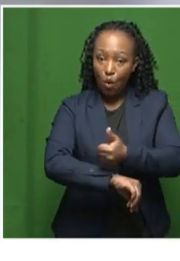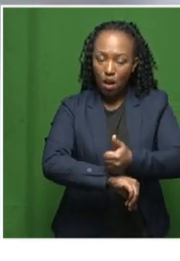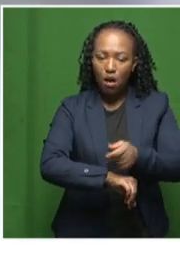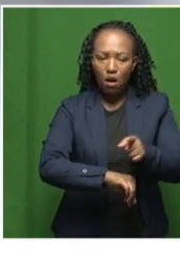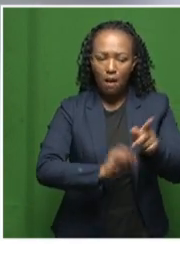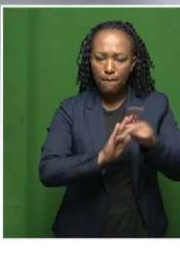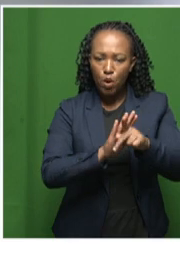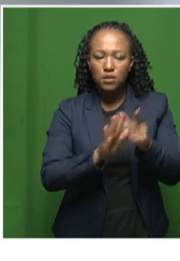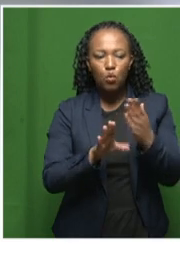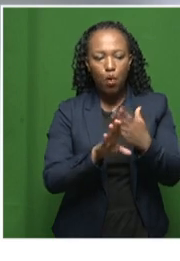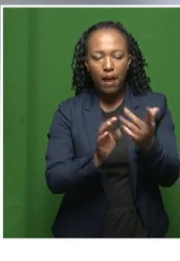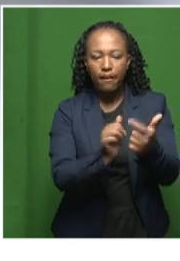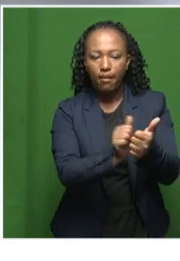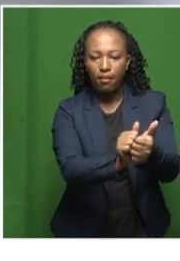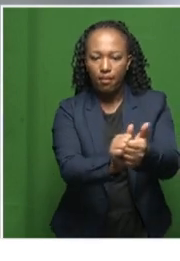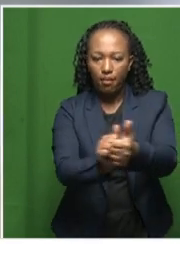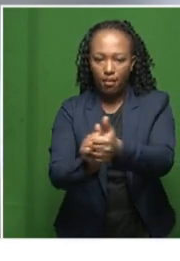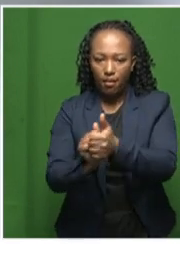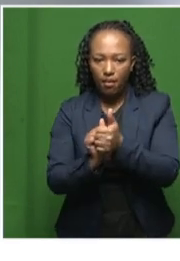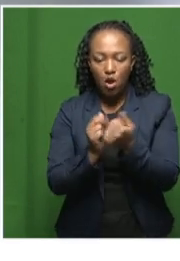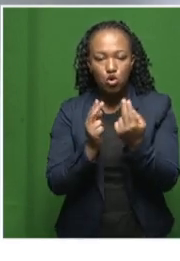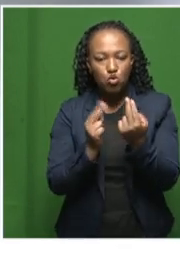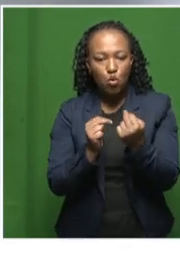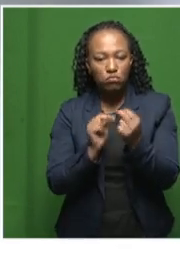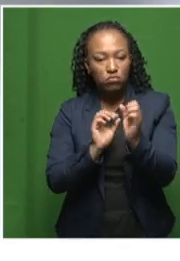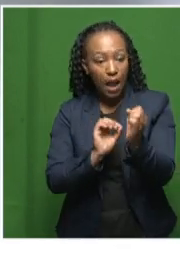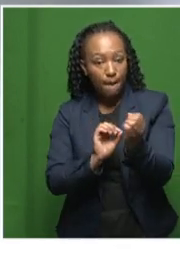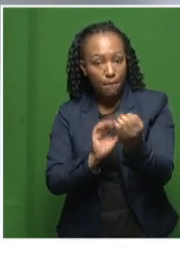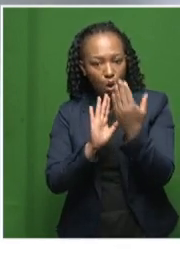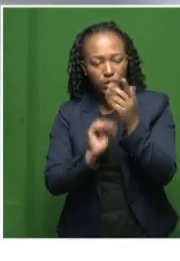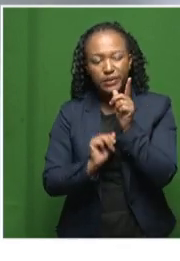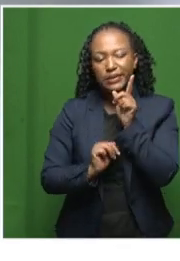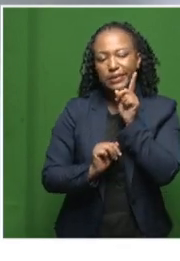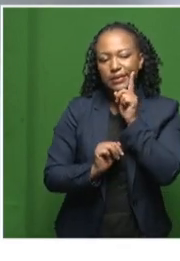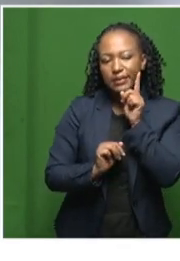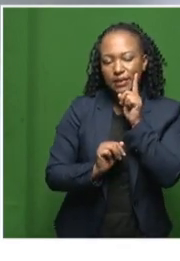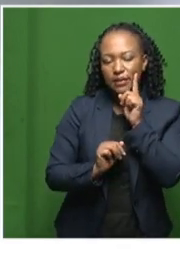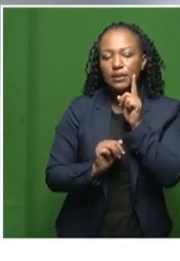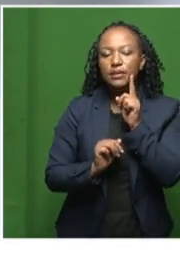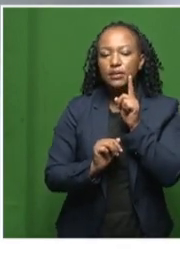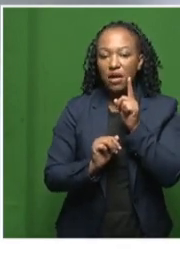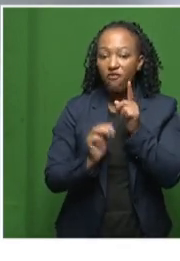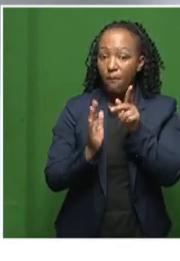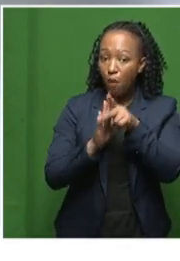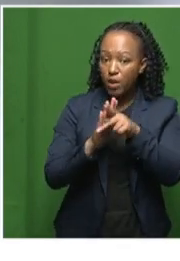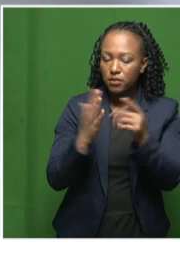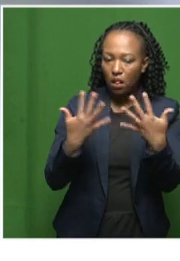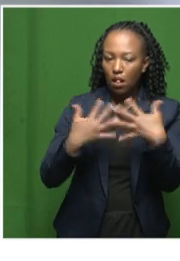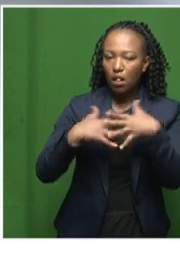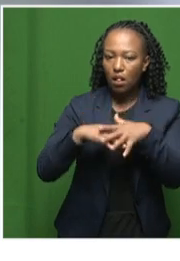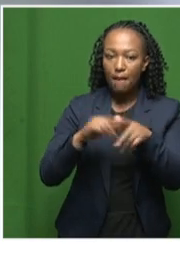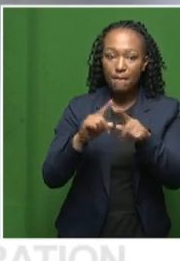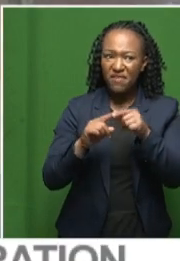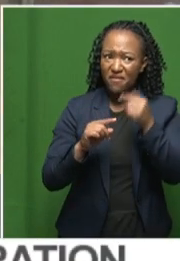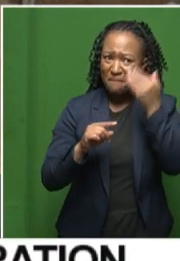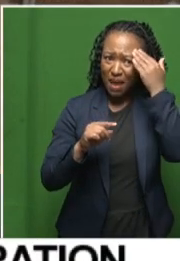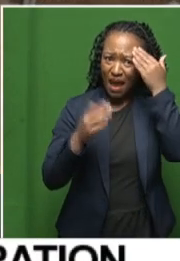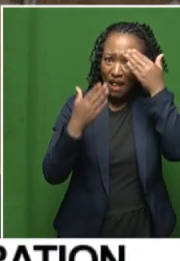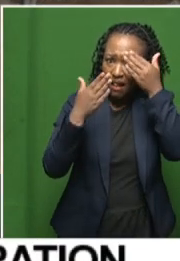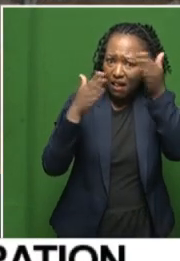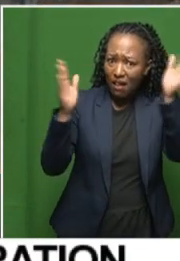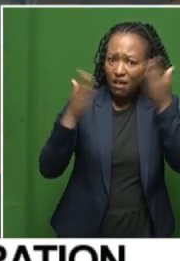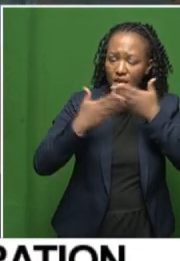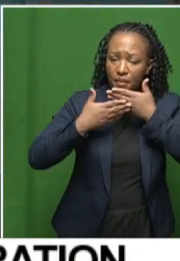test new approaches and then embed it within policy. Without that openness and